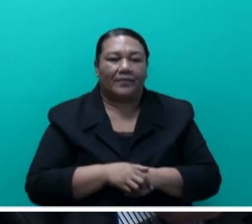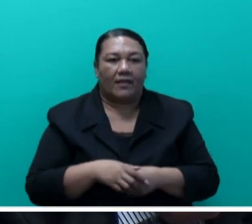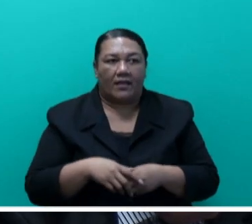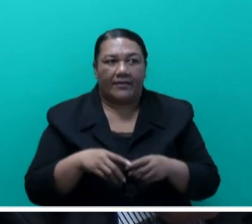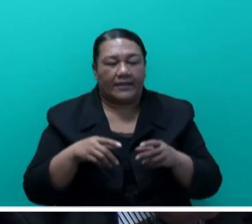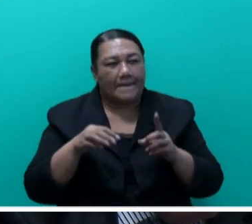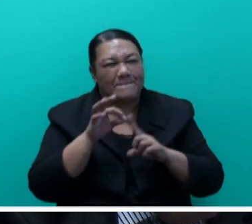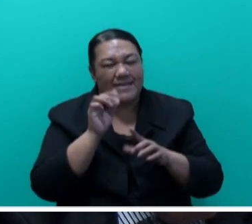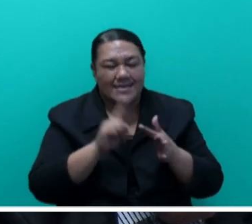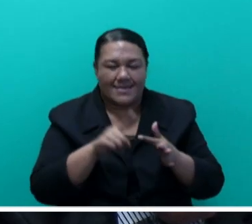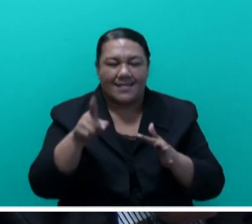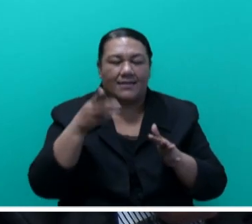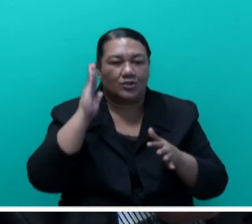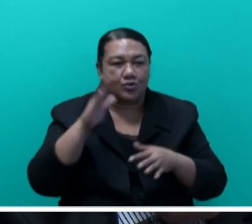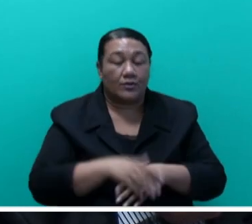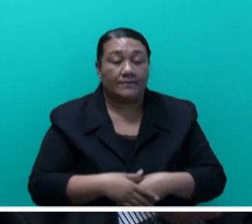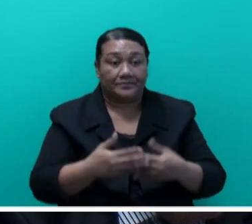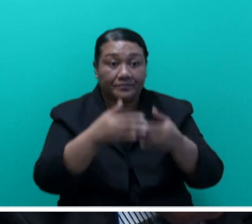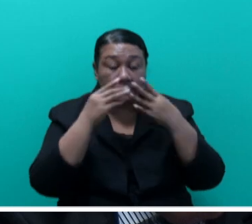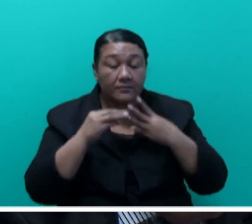Fifth, on good governance and safeguarding.